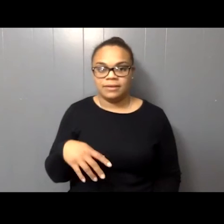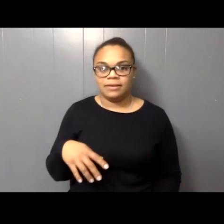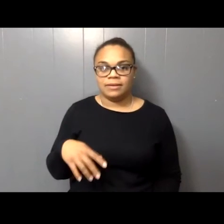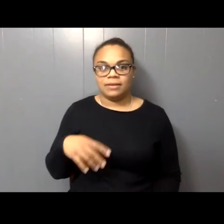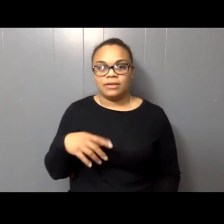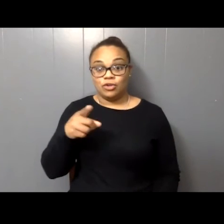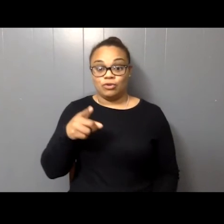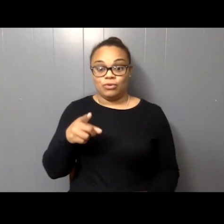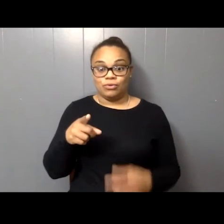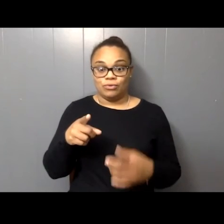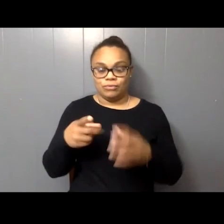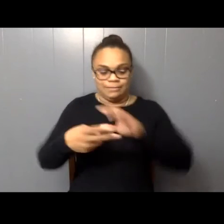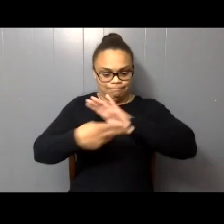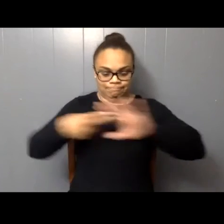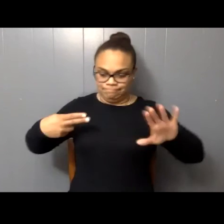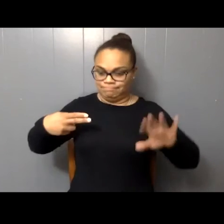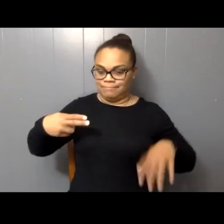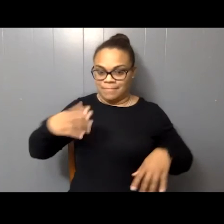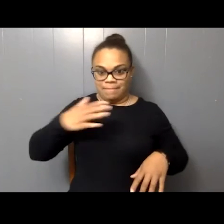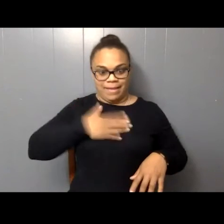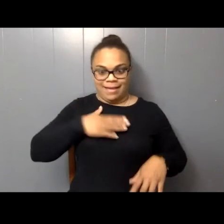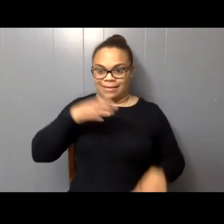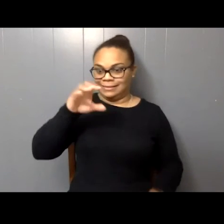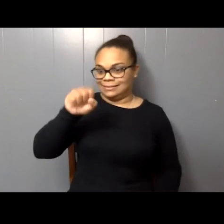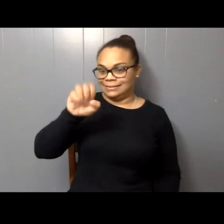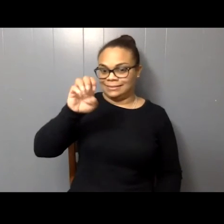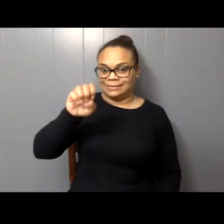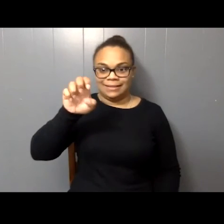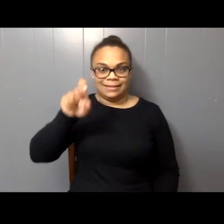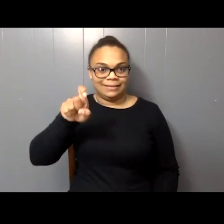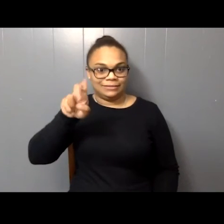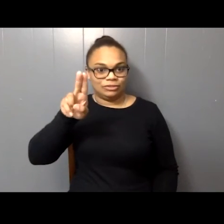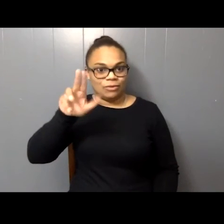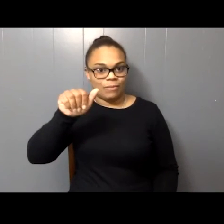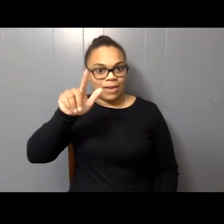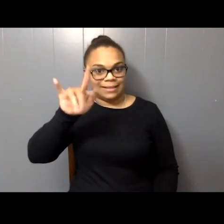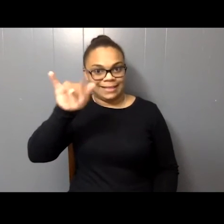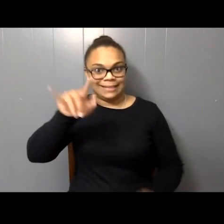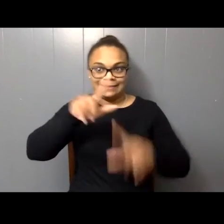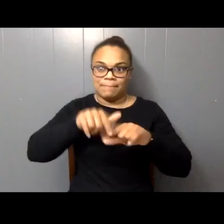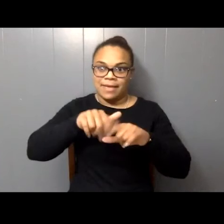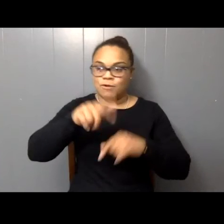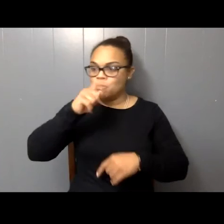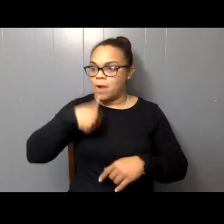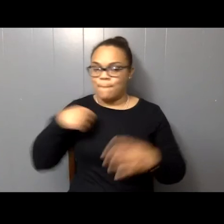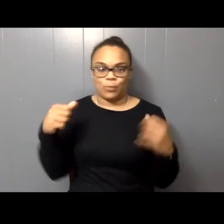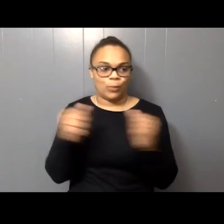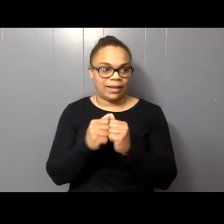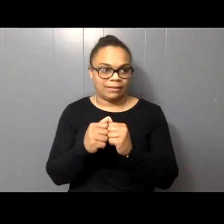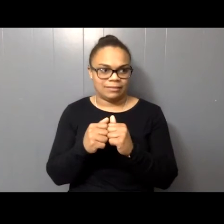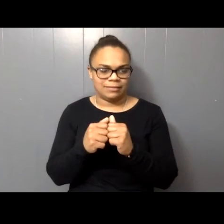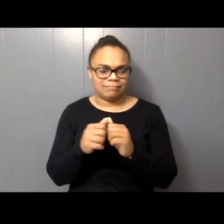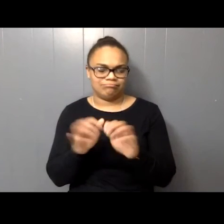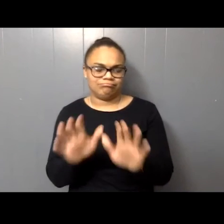who of like your sexuality depends on who you are with, if that makes sense. And I don't think